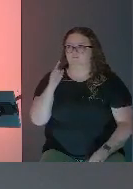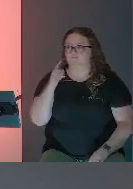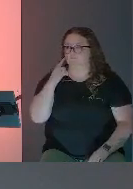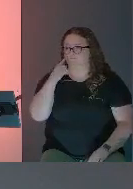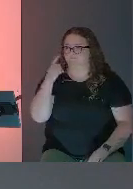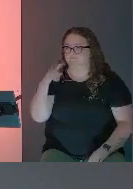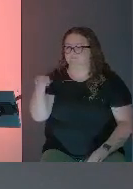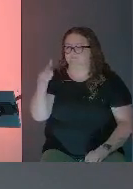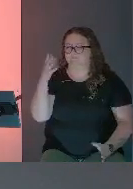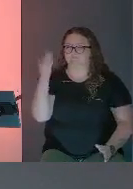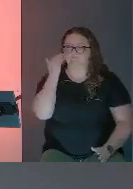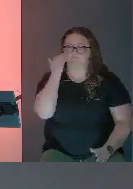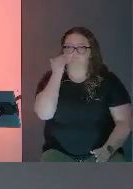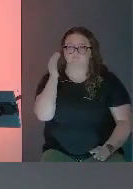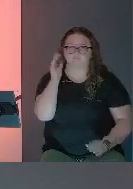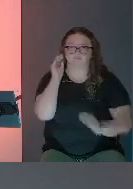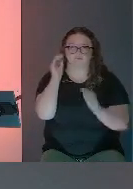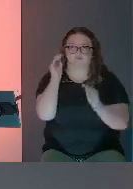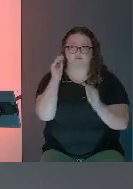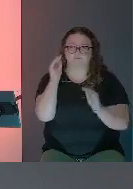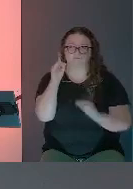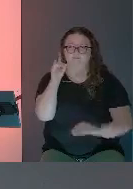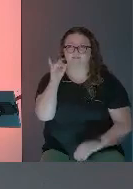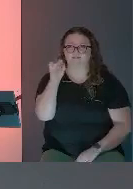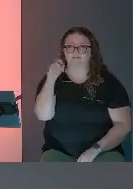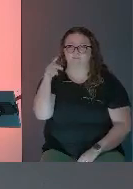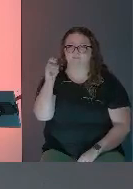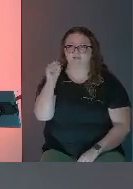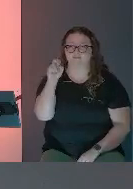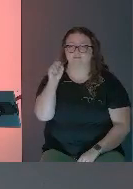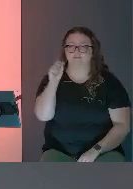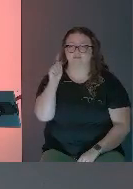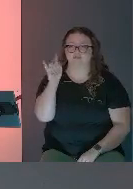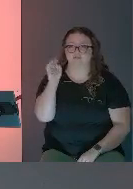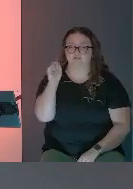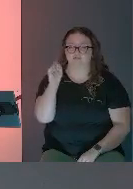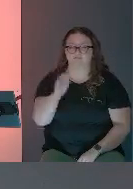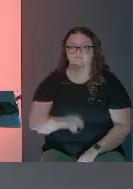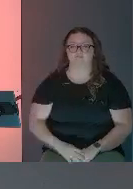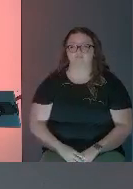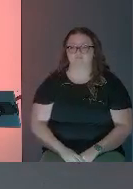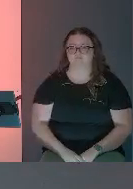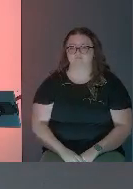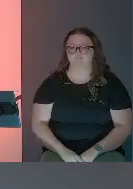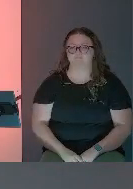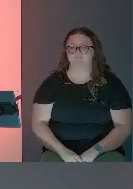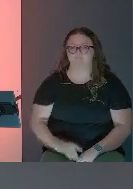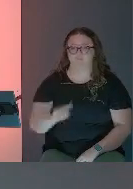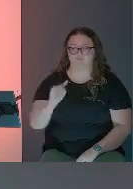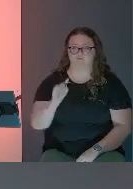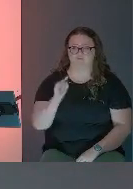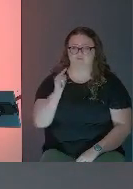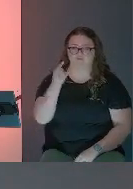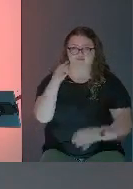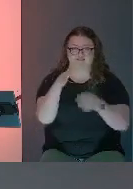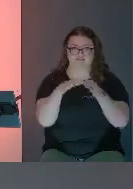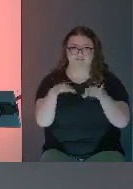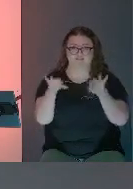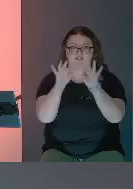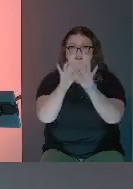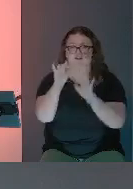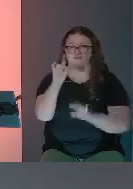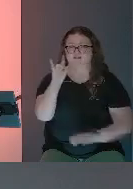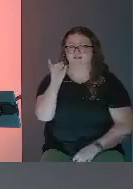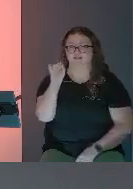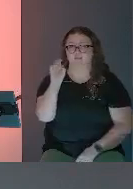teach dispensationally. The first and significant dispensation, and we just